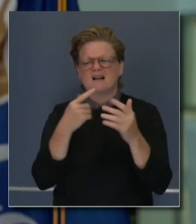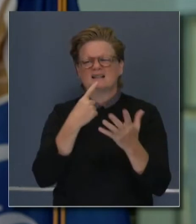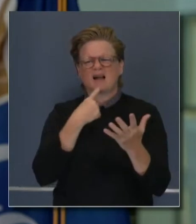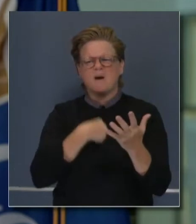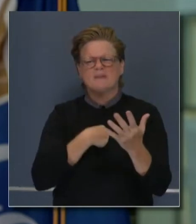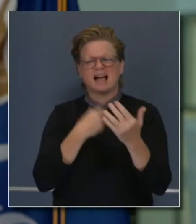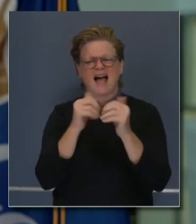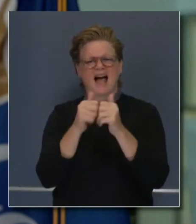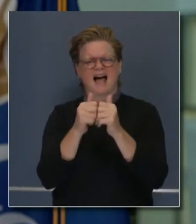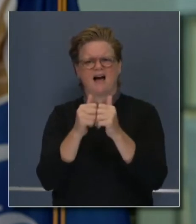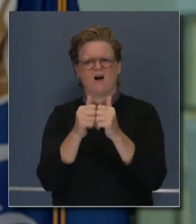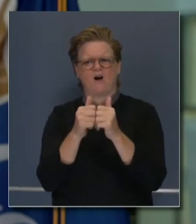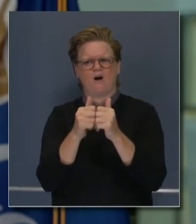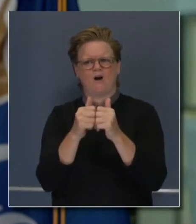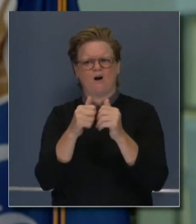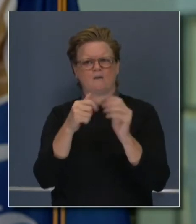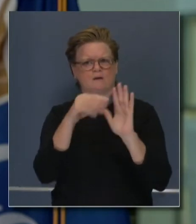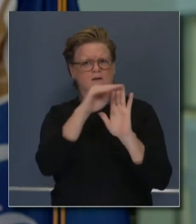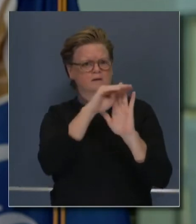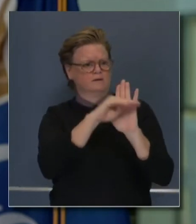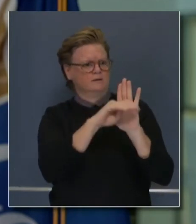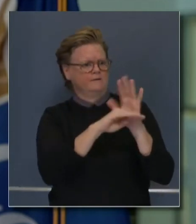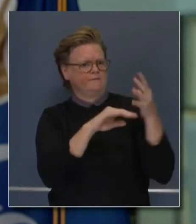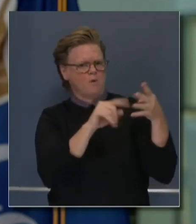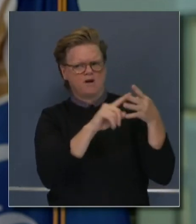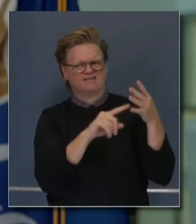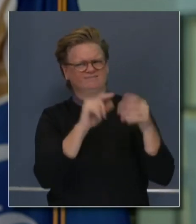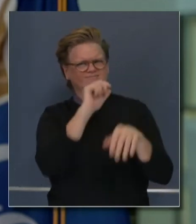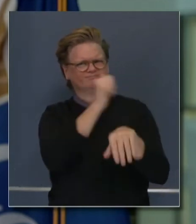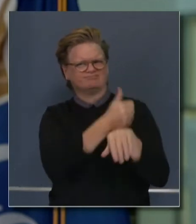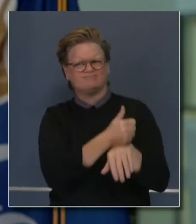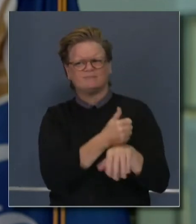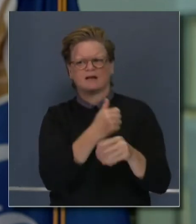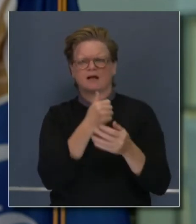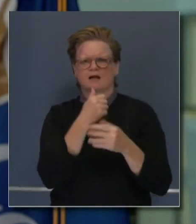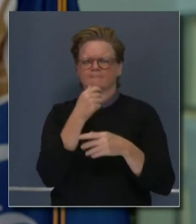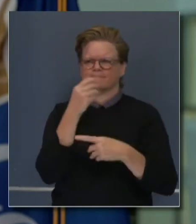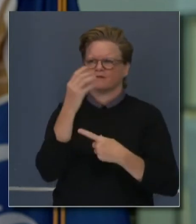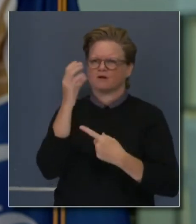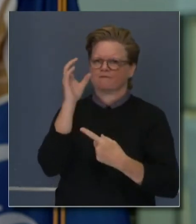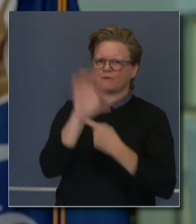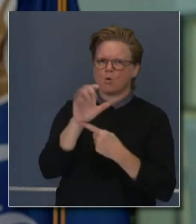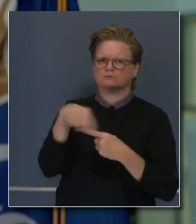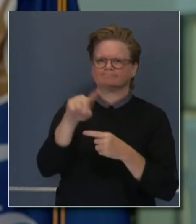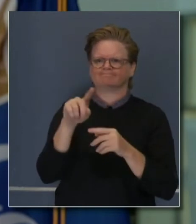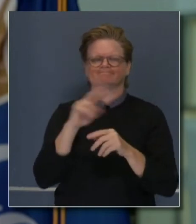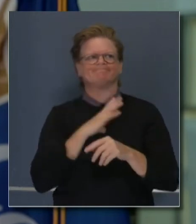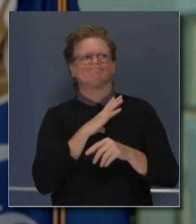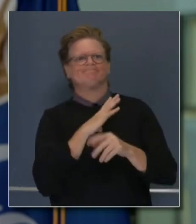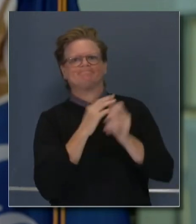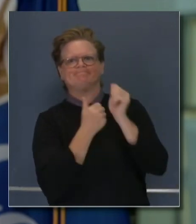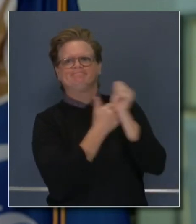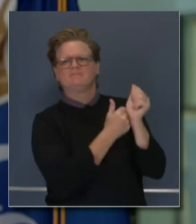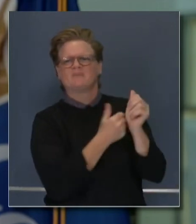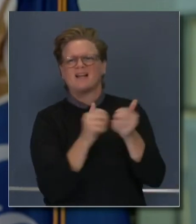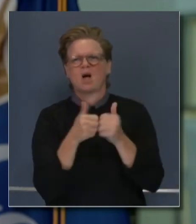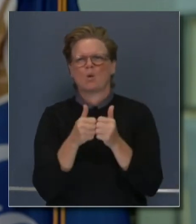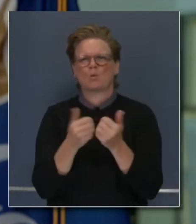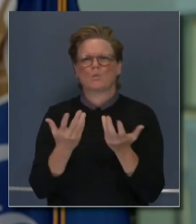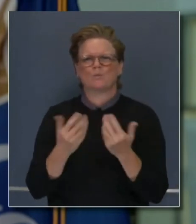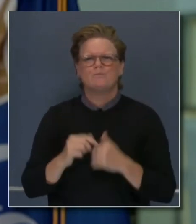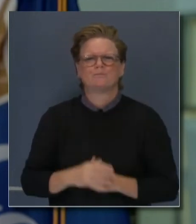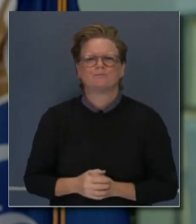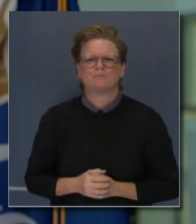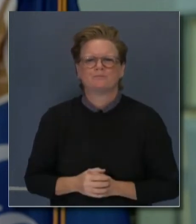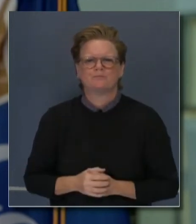how these restrictions will be enforced, particularly in larger workplaces and in the Central Valley? The way that we've set